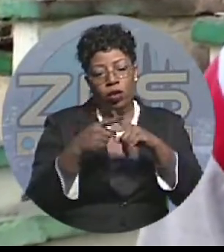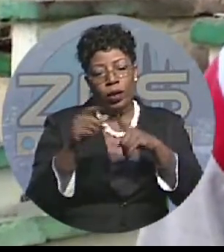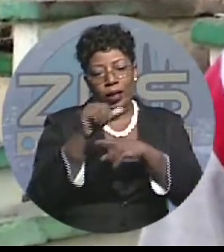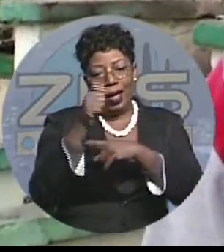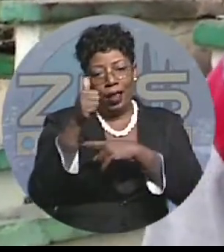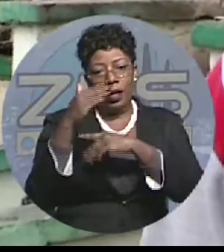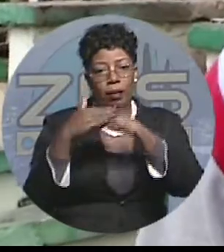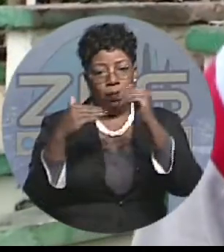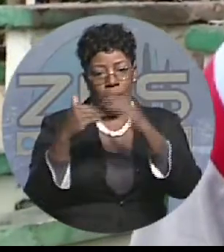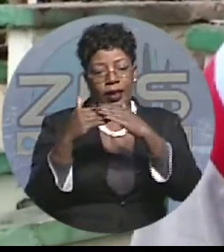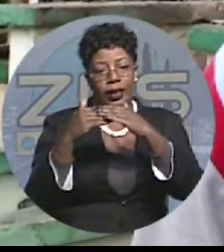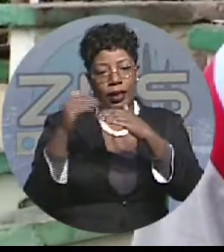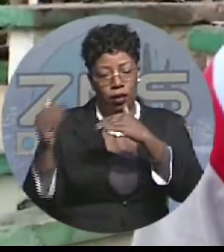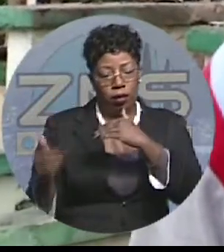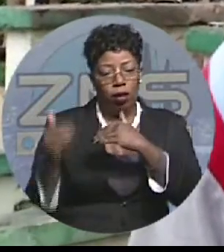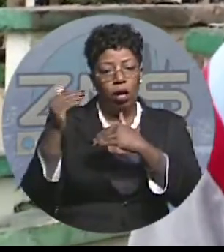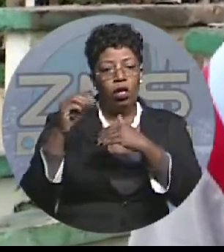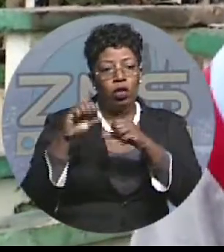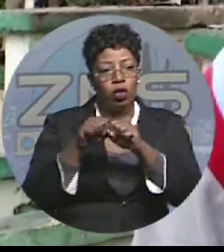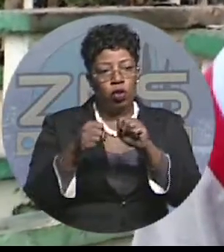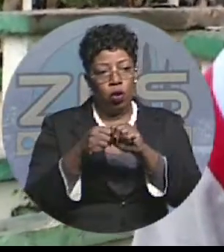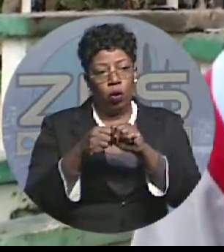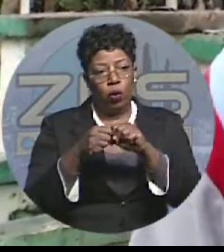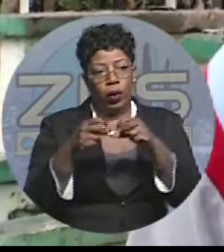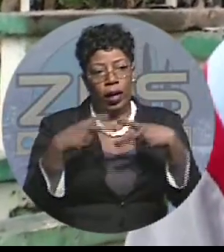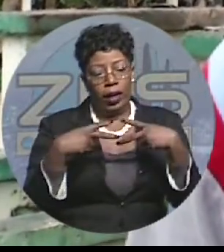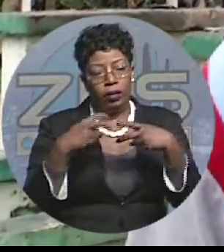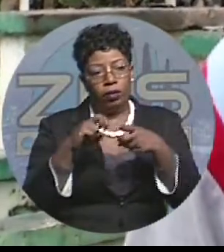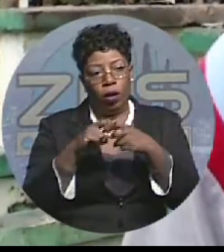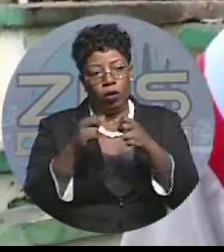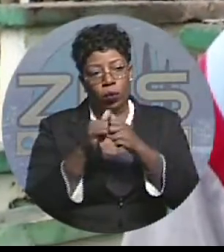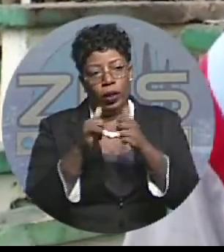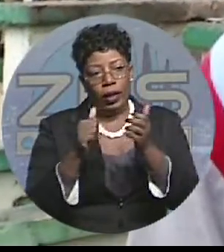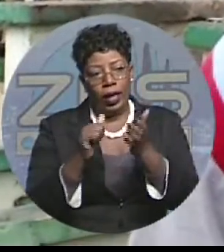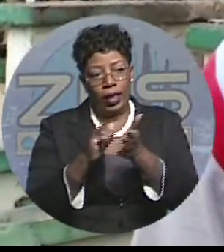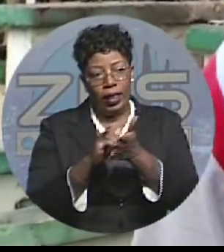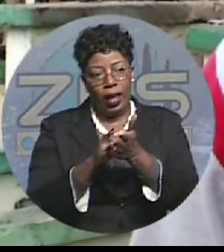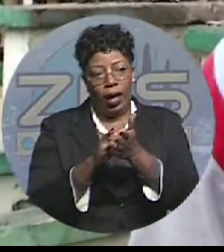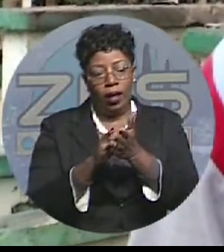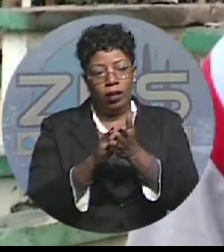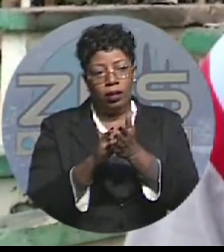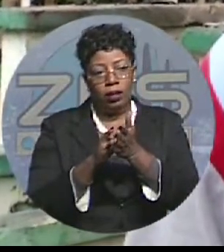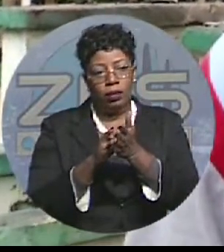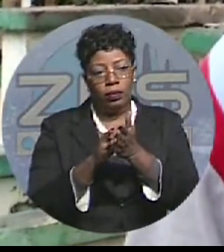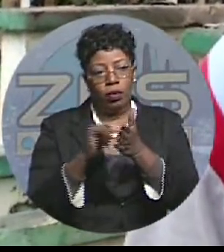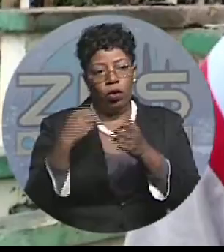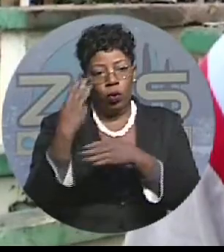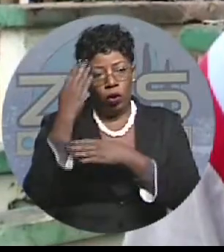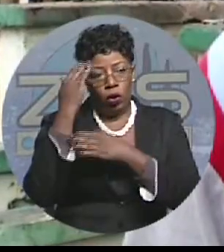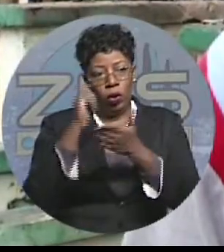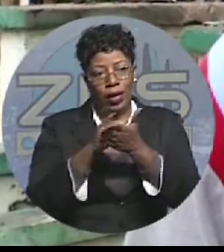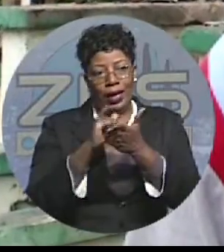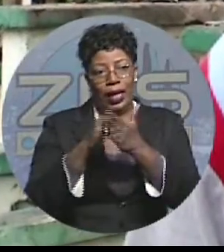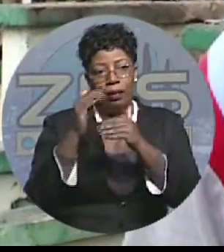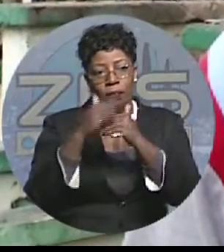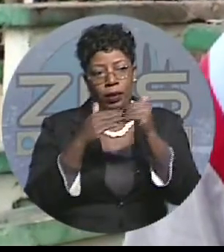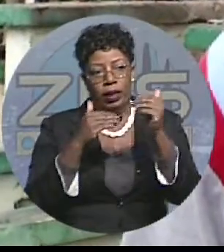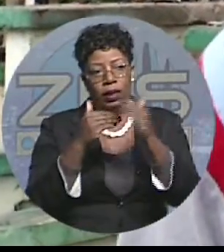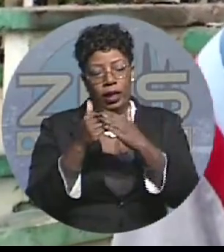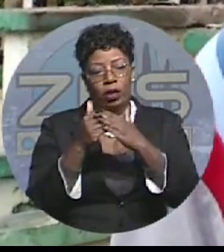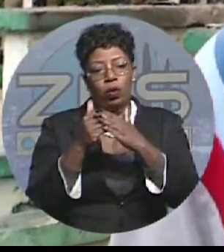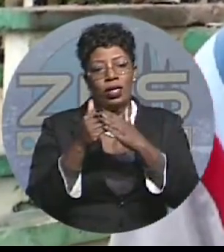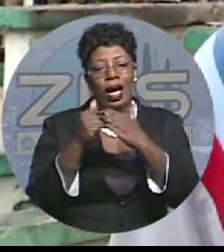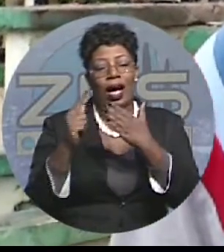2-story structure. We had some deep issues, and we know that that building was a major